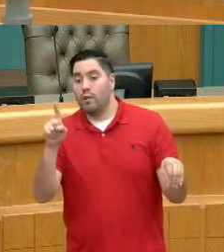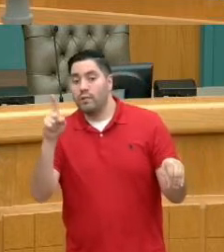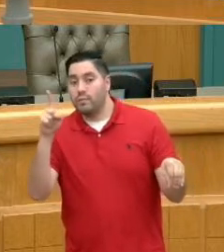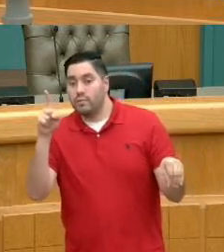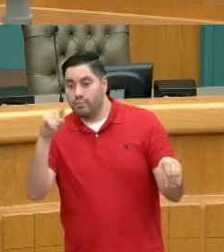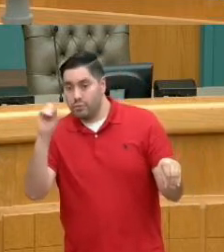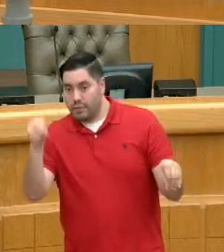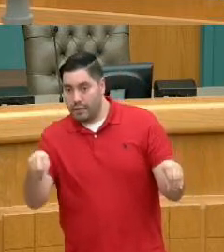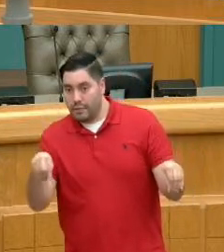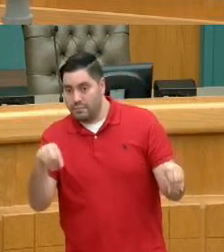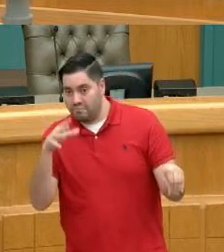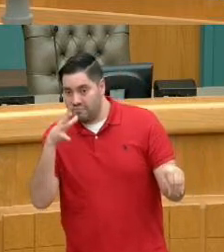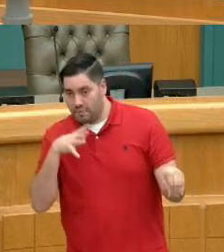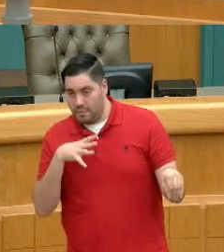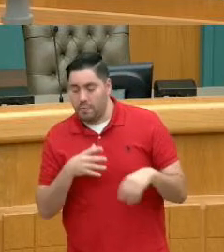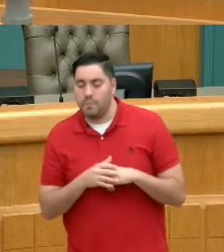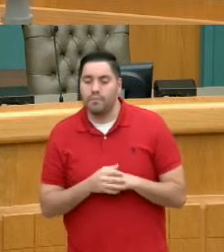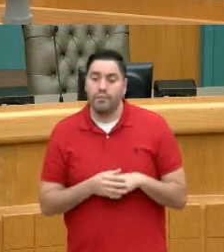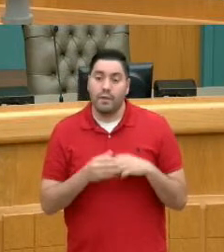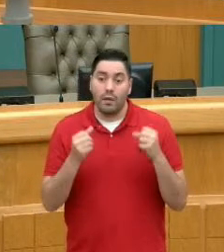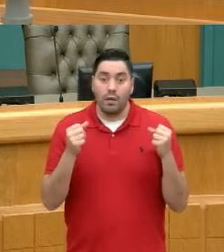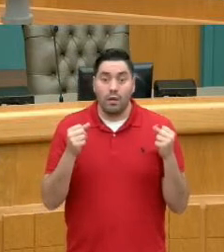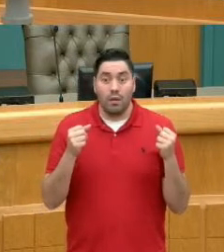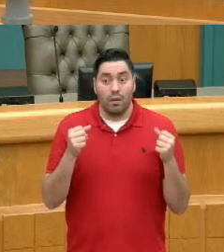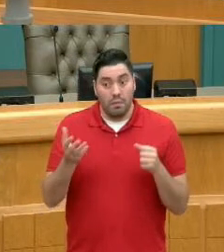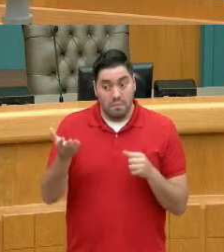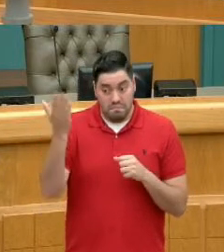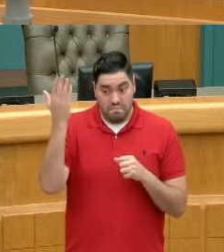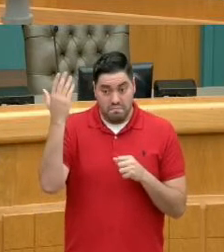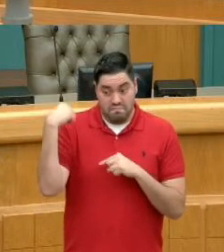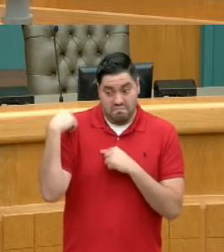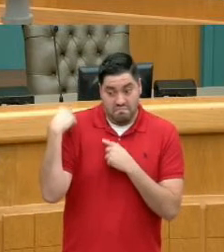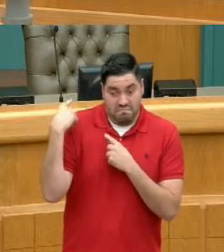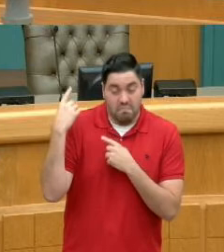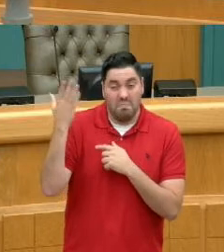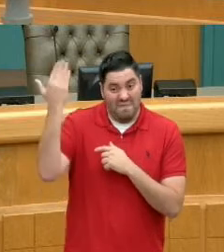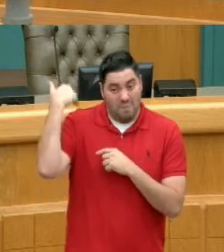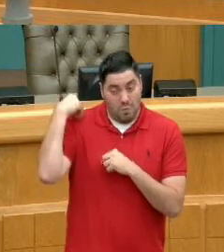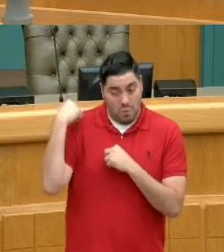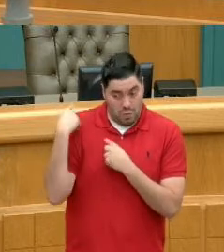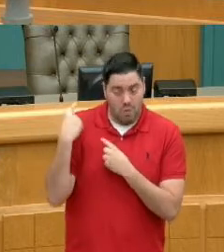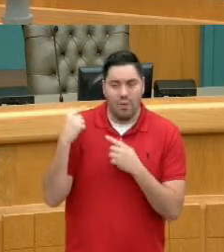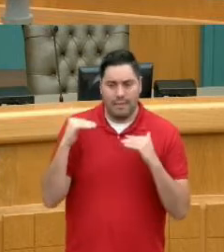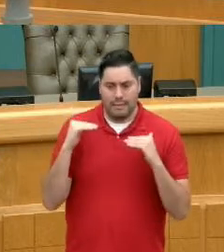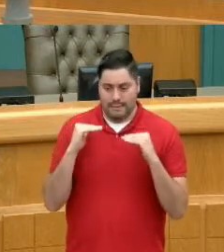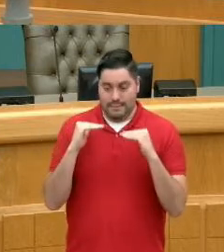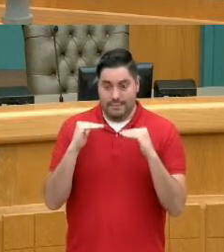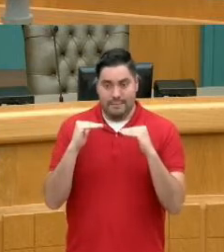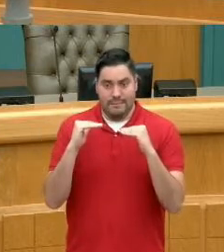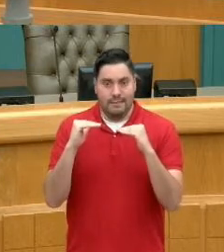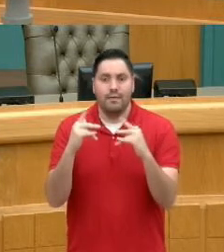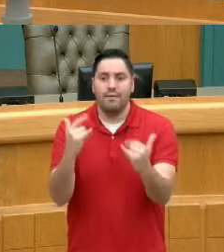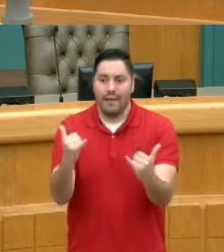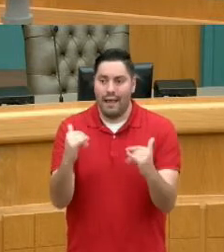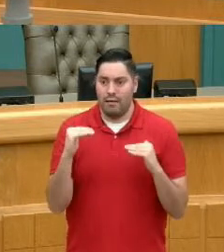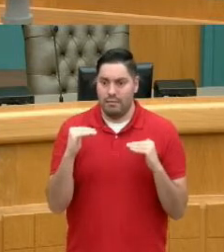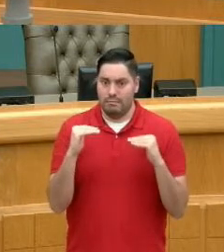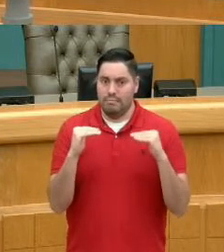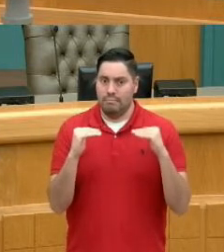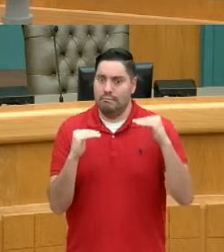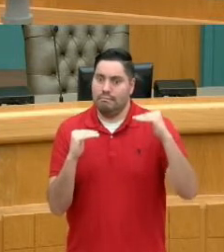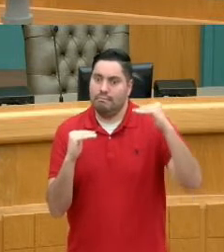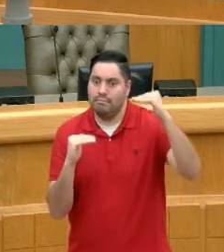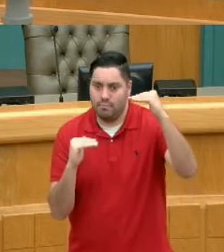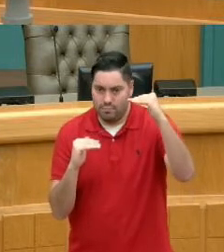female. For many weeks it was almost a split, 50-50, but in recent time there's been more male to